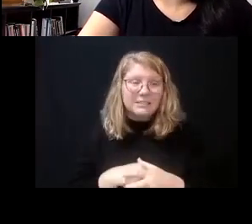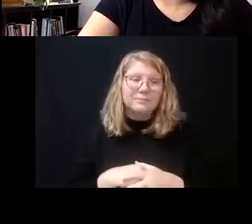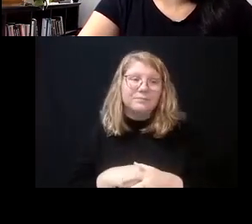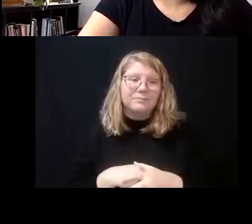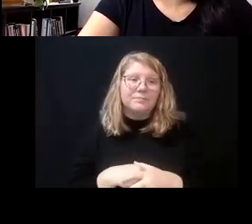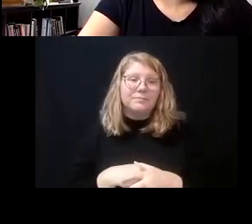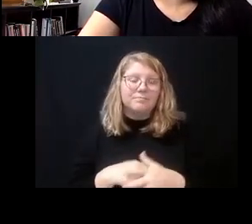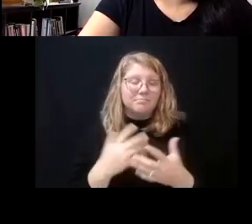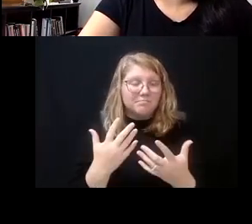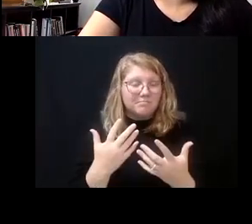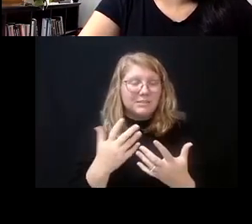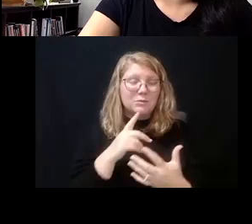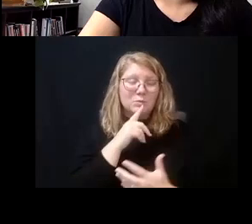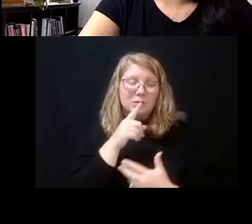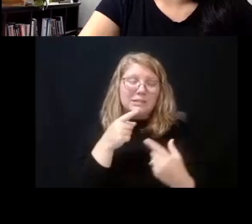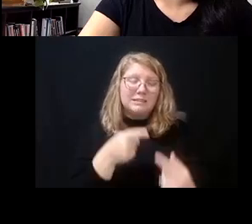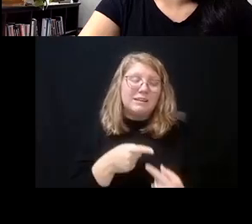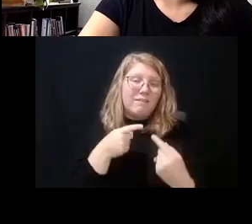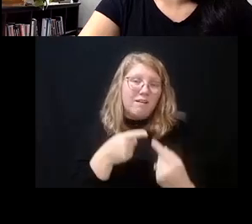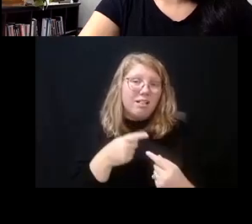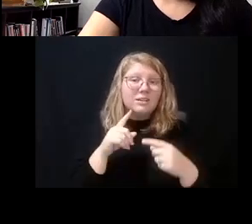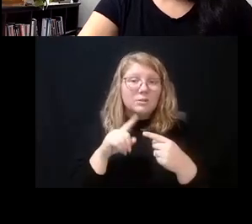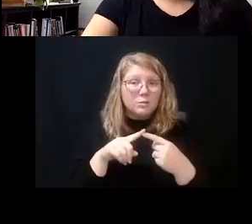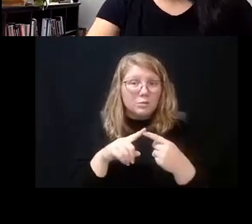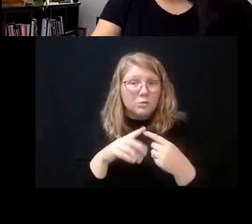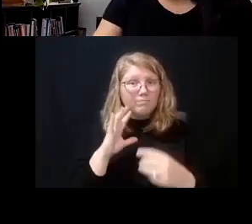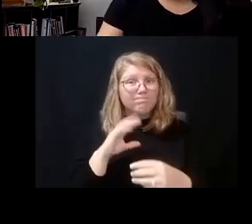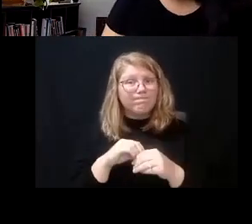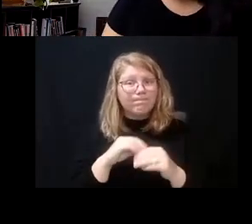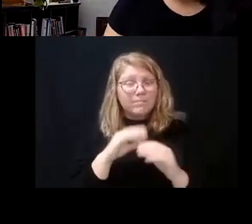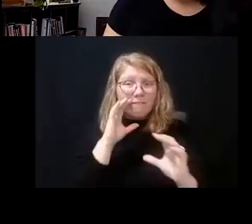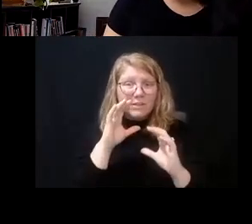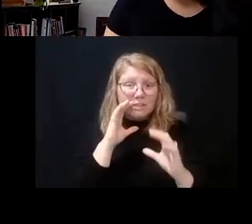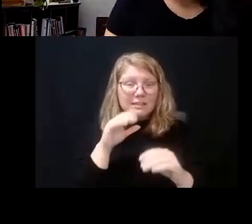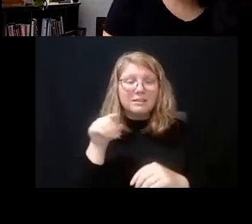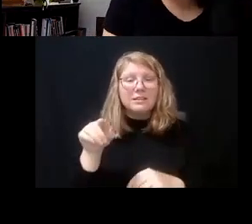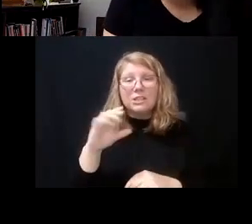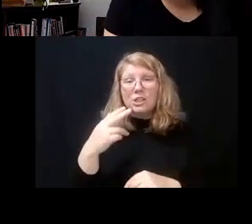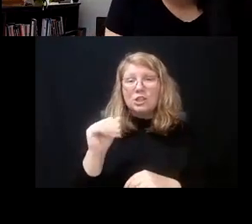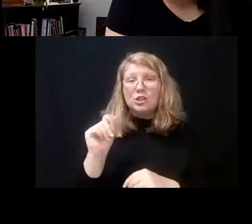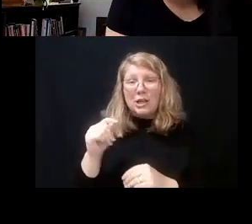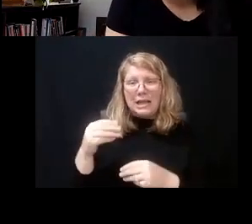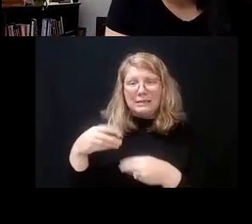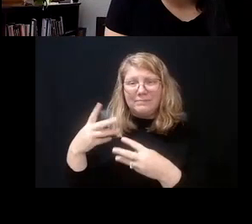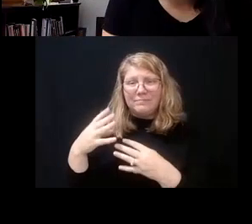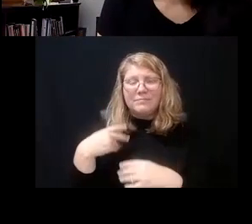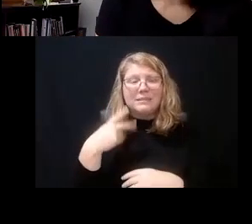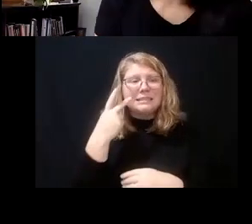It can be really difficult to engage in the conversation. In the chat, I did see some questions too